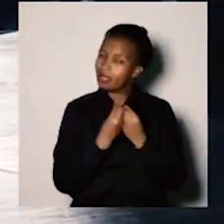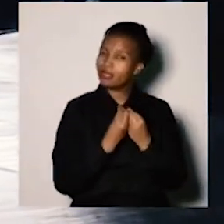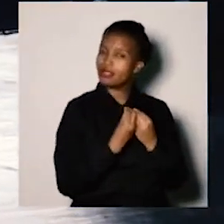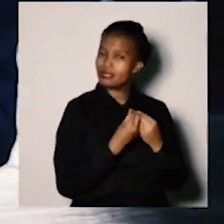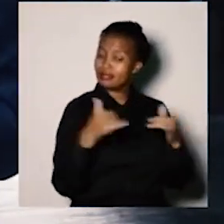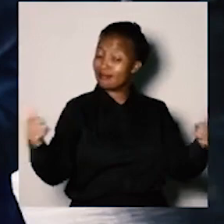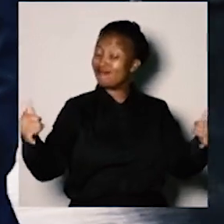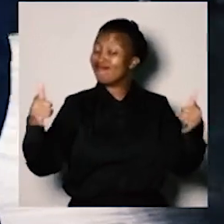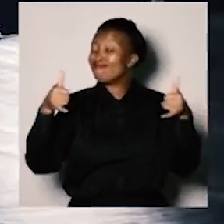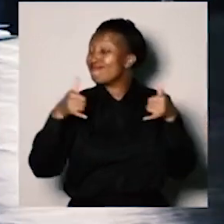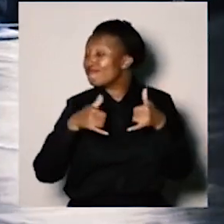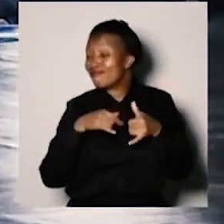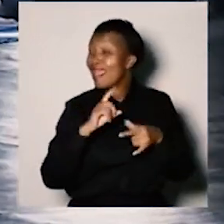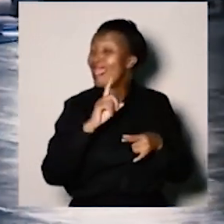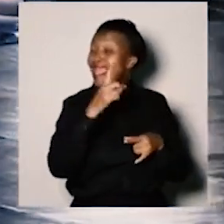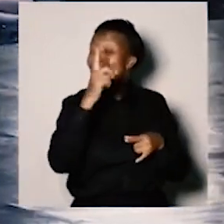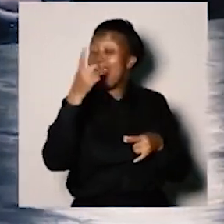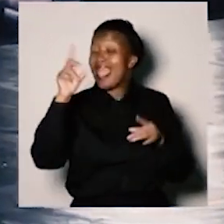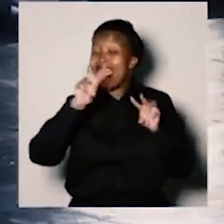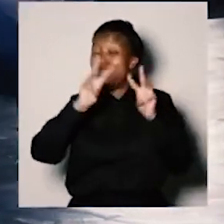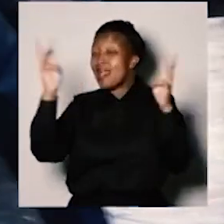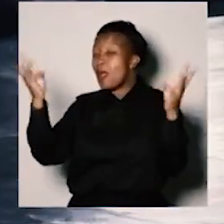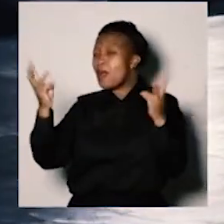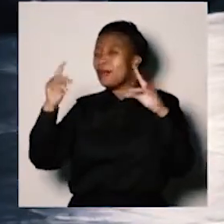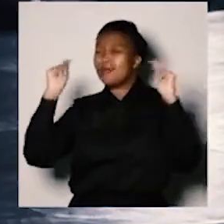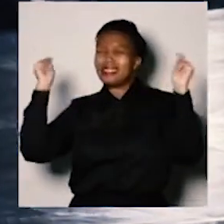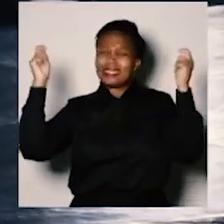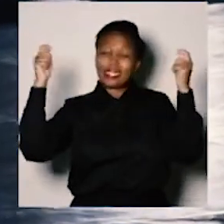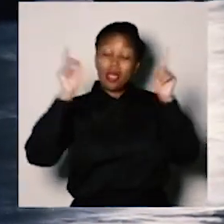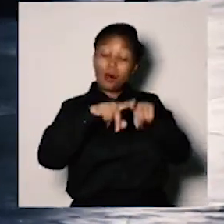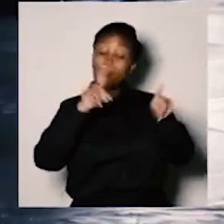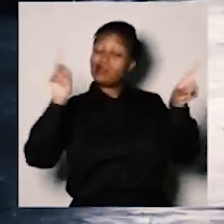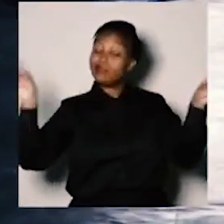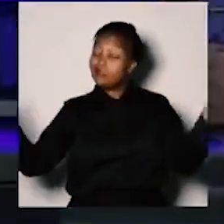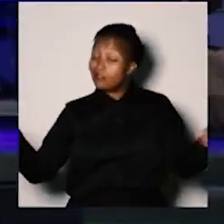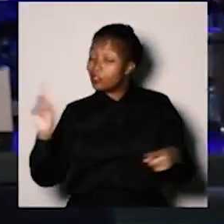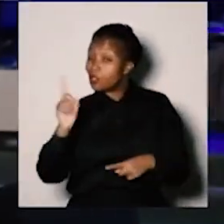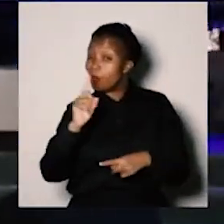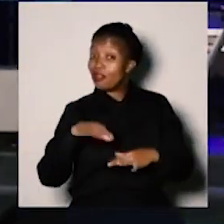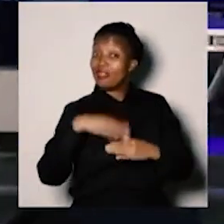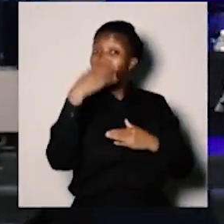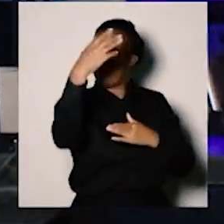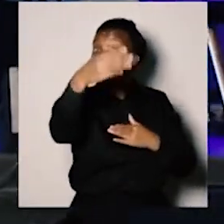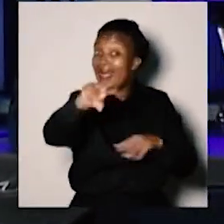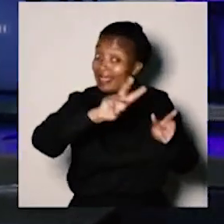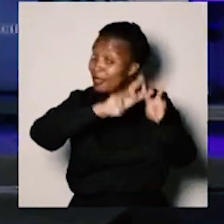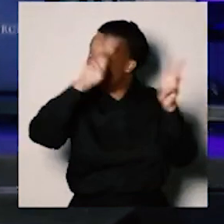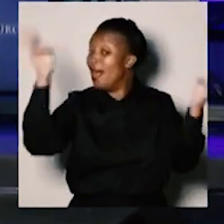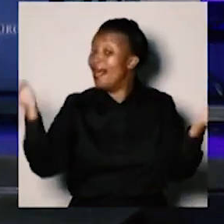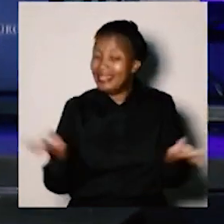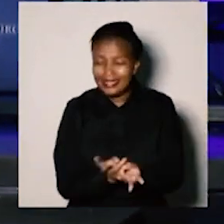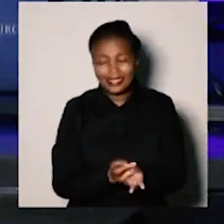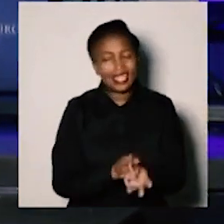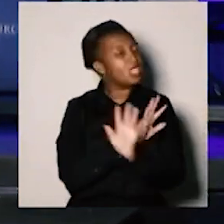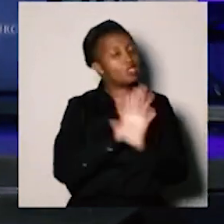and everybody celebrates you. But the difference is on the other side, there's no celebration. It's just here on